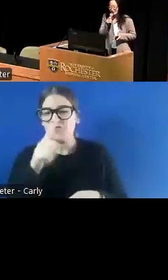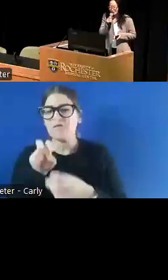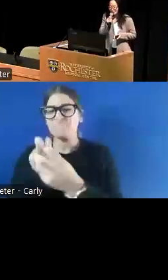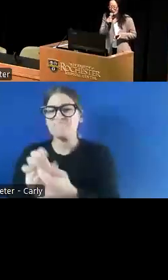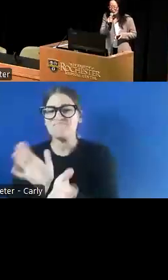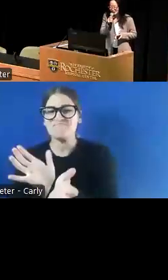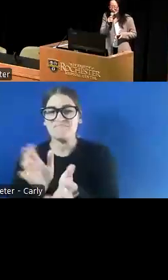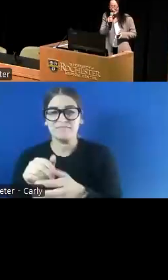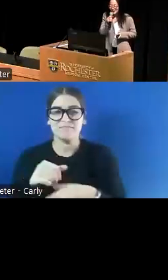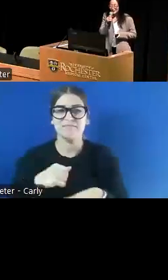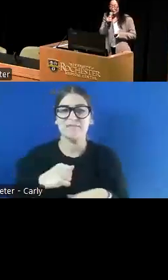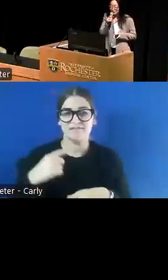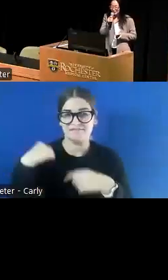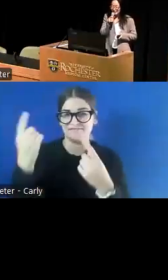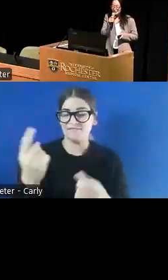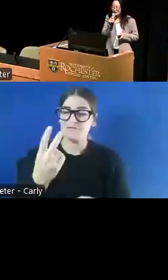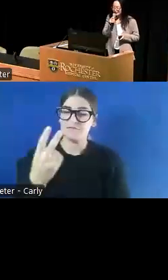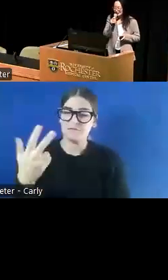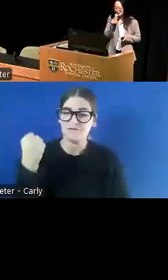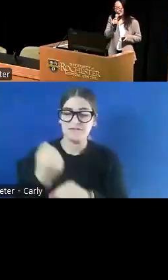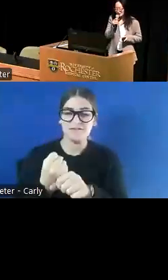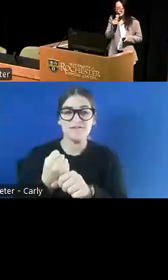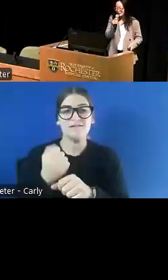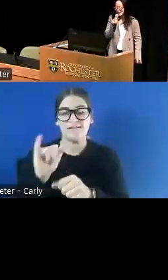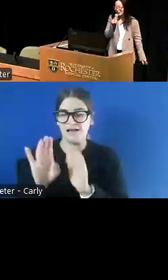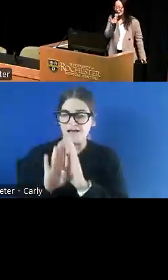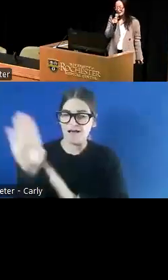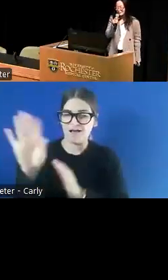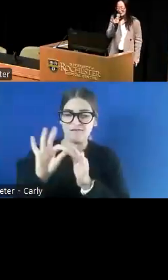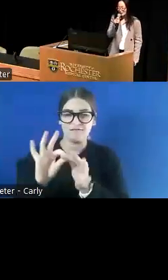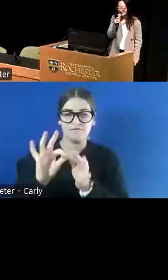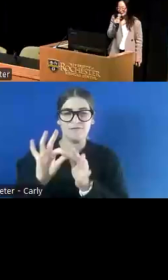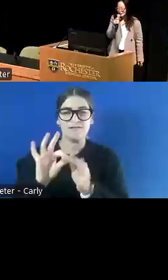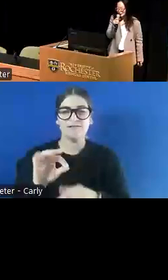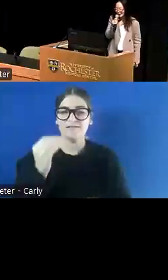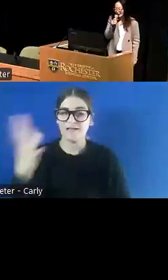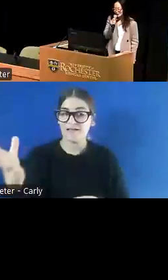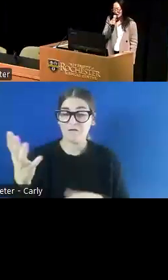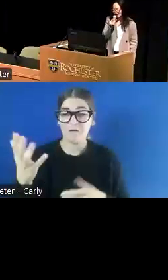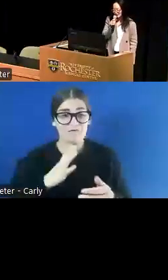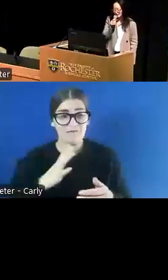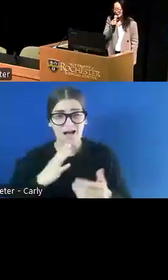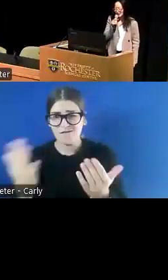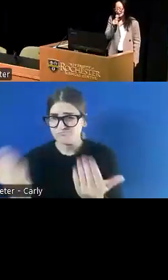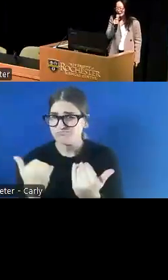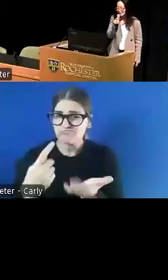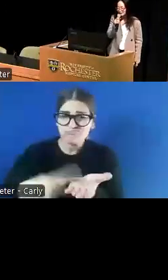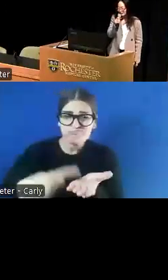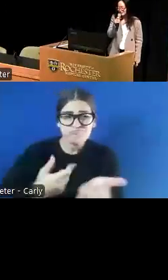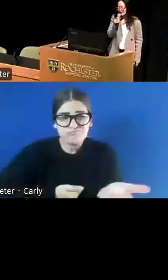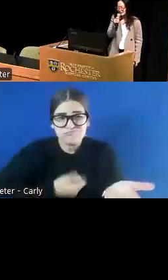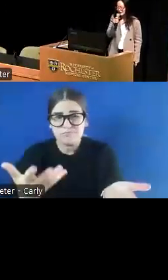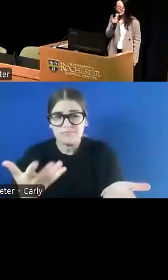the last 2 or 3 years, the majority is building that relationship, letting them know that it's okay to talk about it, and I'm